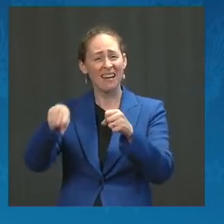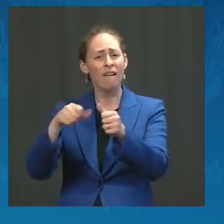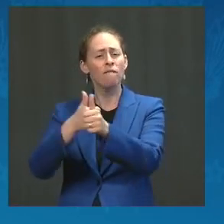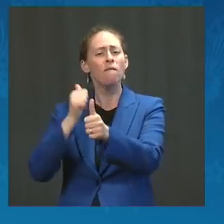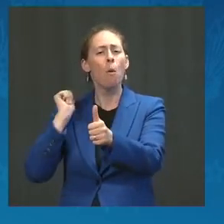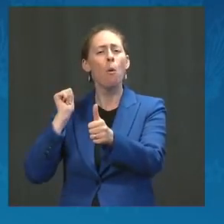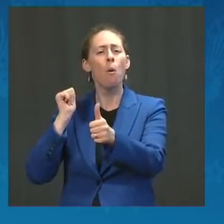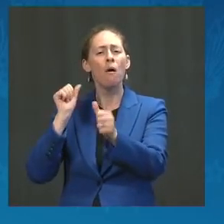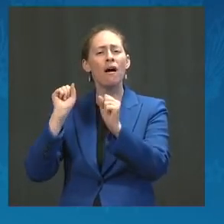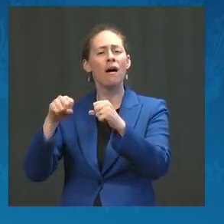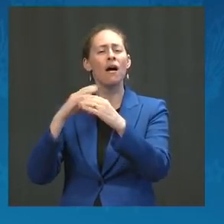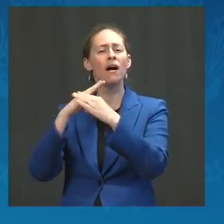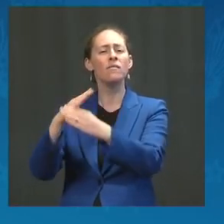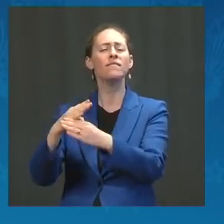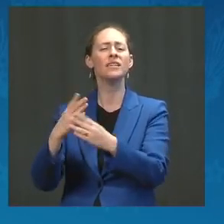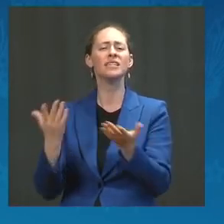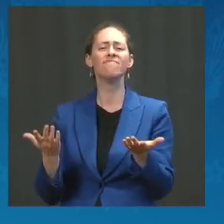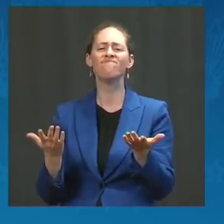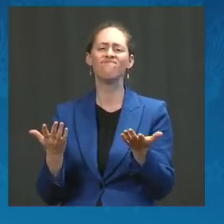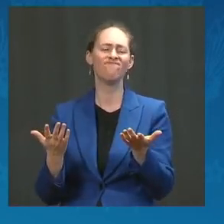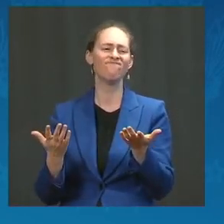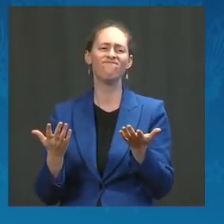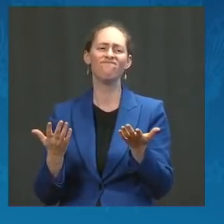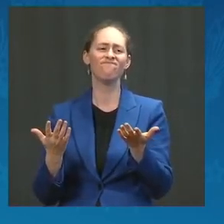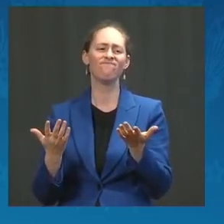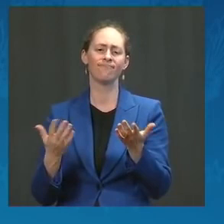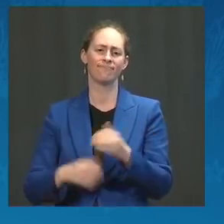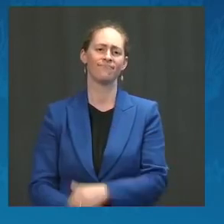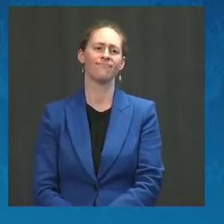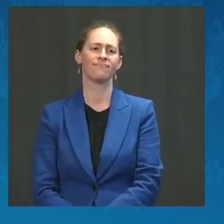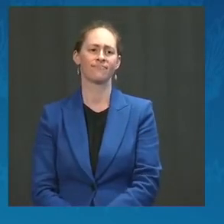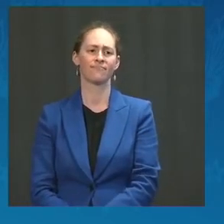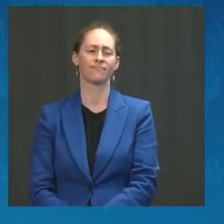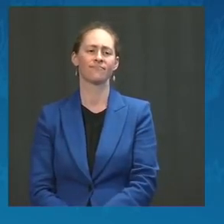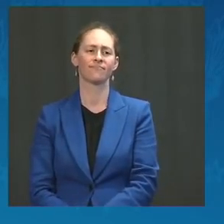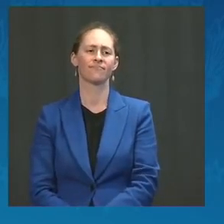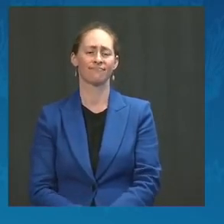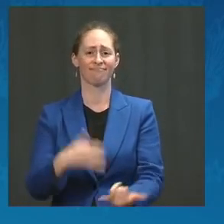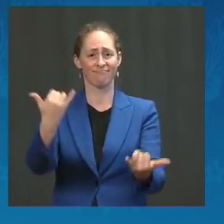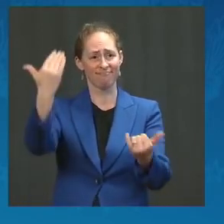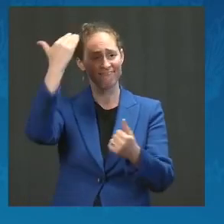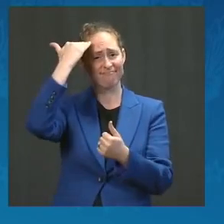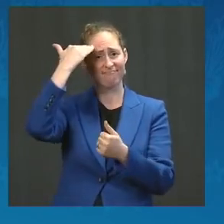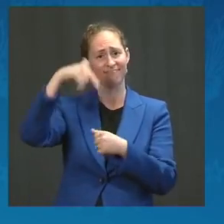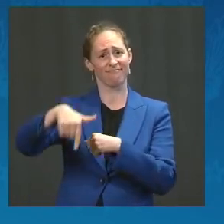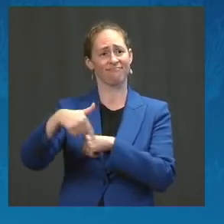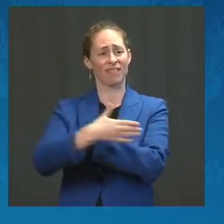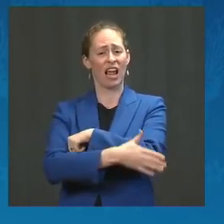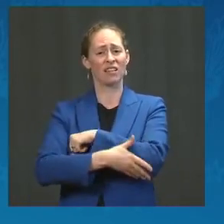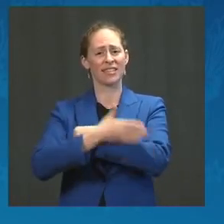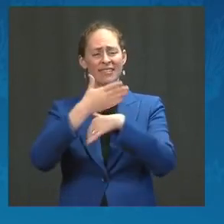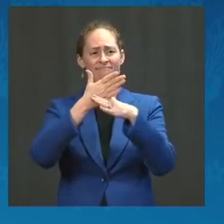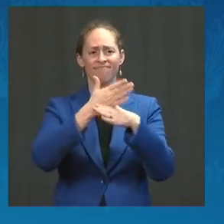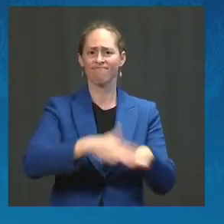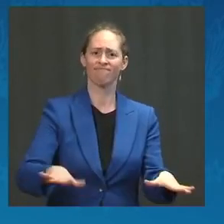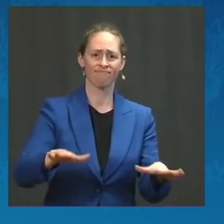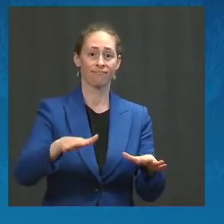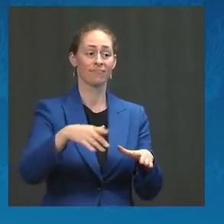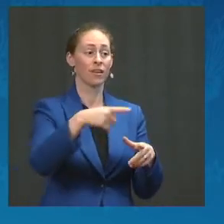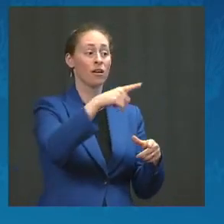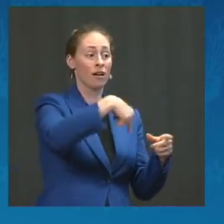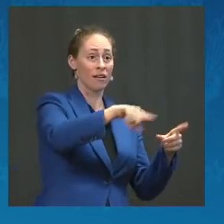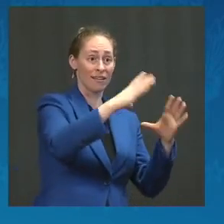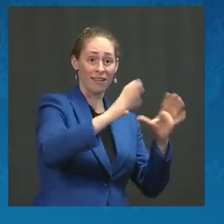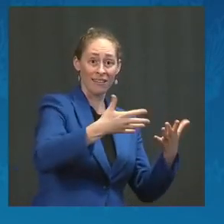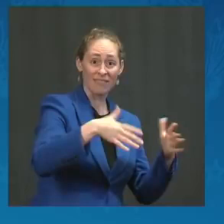America's divided between the majority of eligible people who are vaccinated and those who are not. And